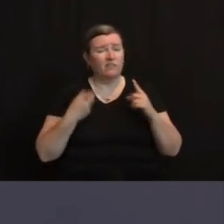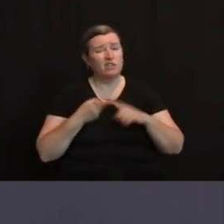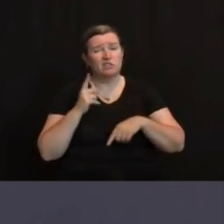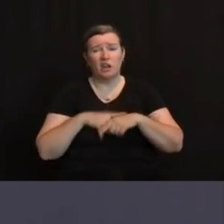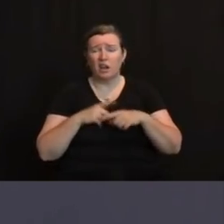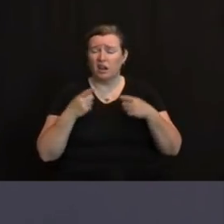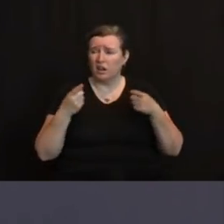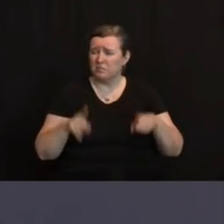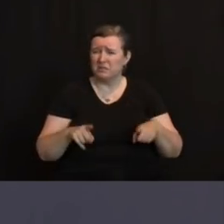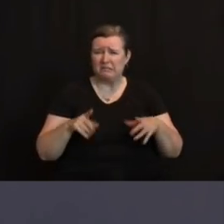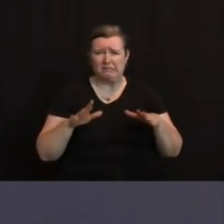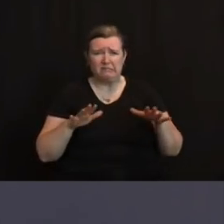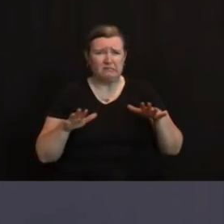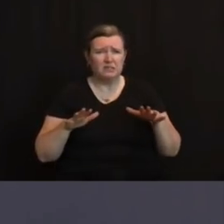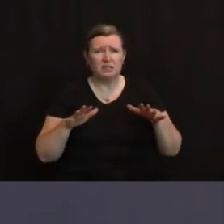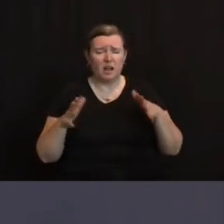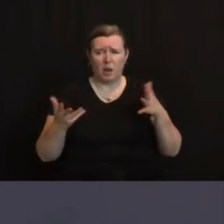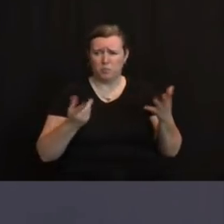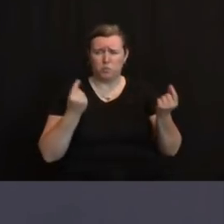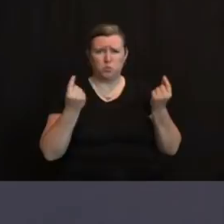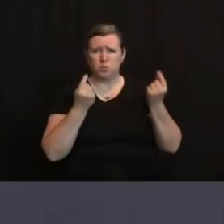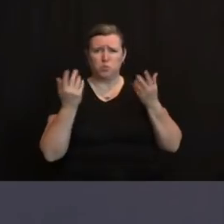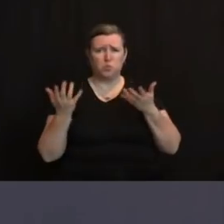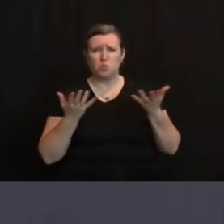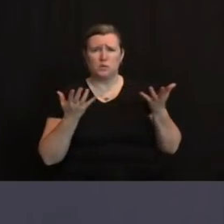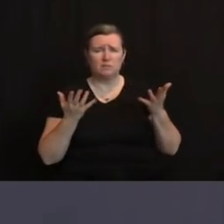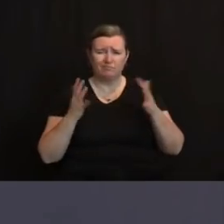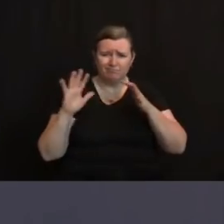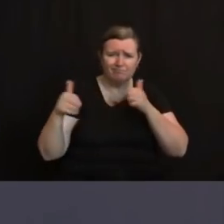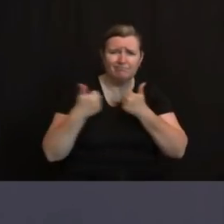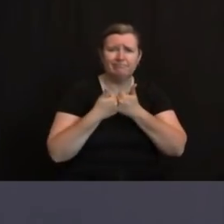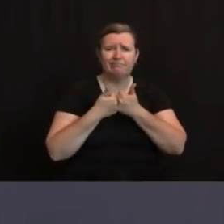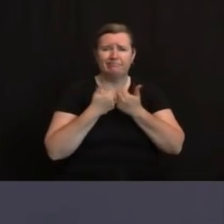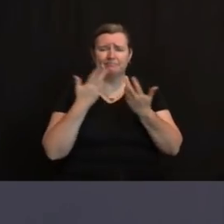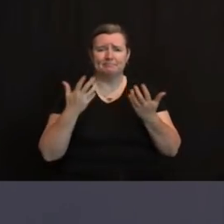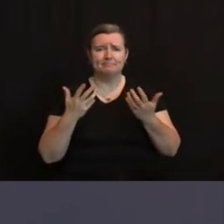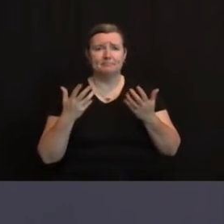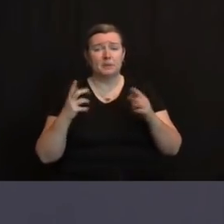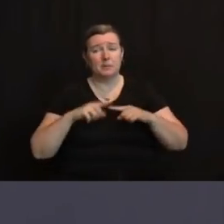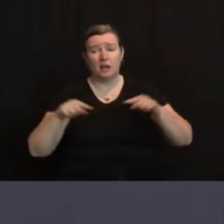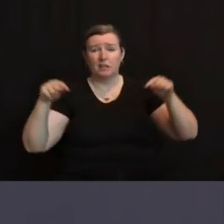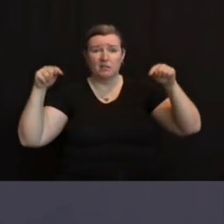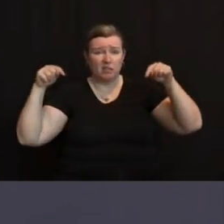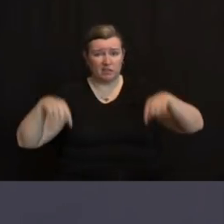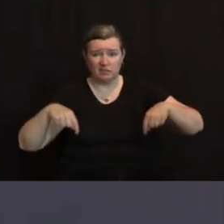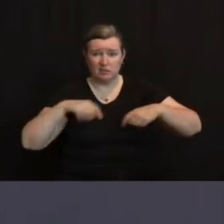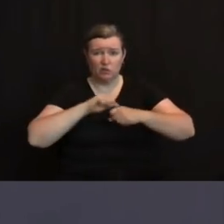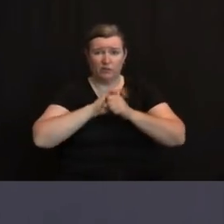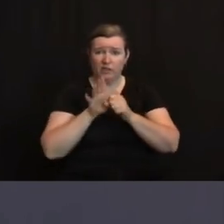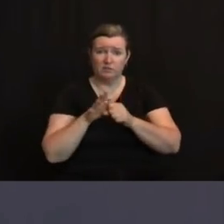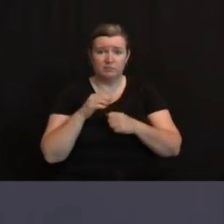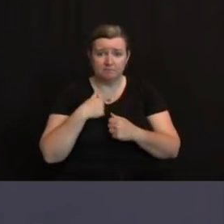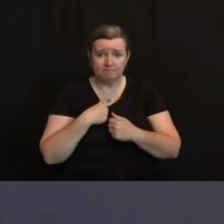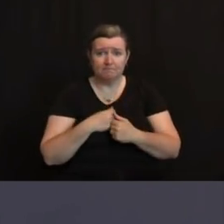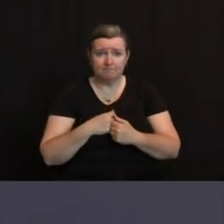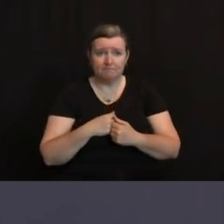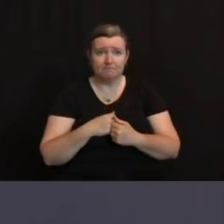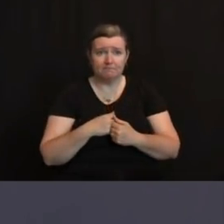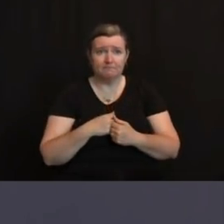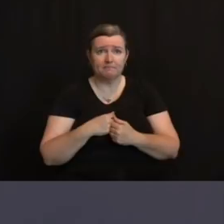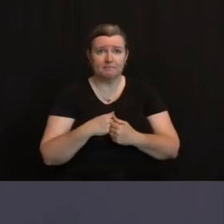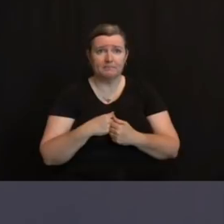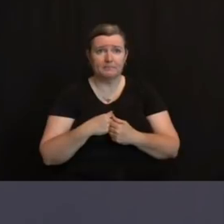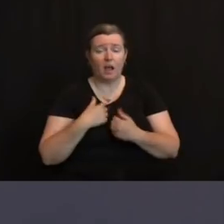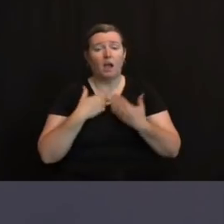exposed to a particular question or challenge. This, I think, now has become, and this is overwhelmingly thanks to the